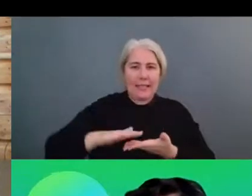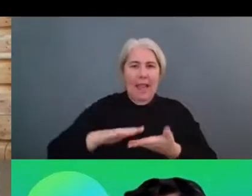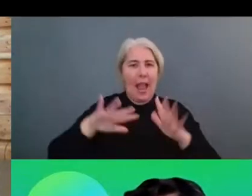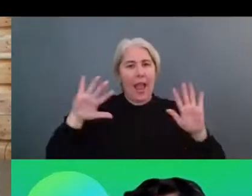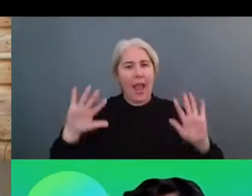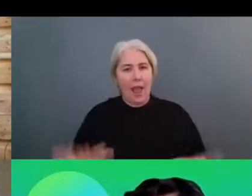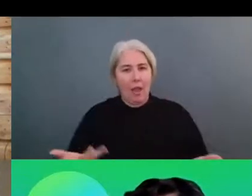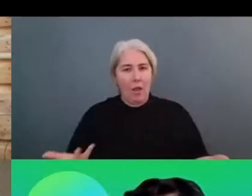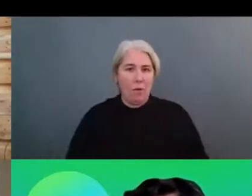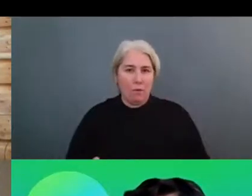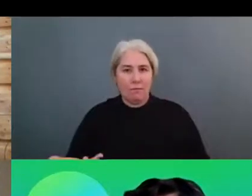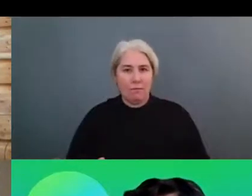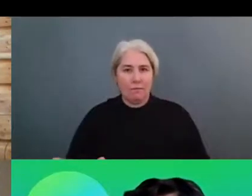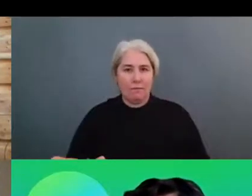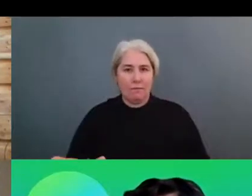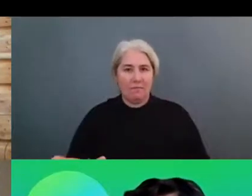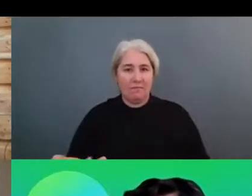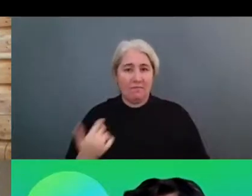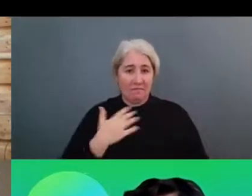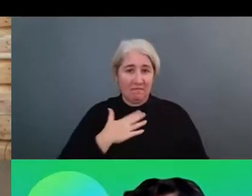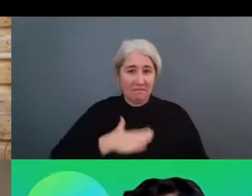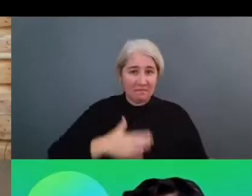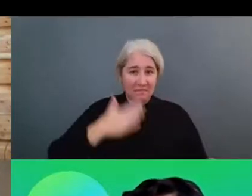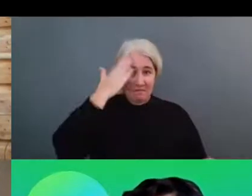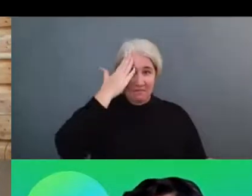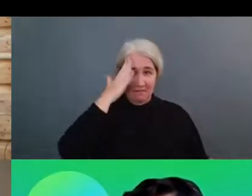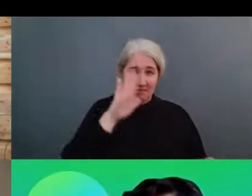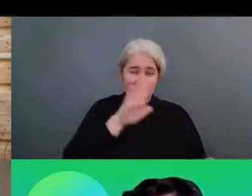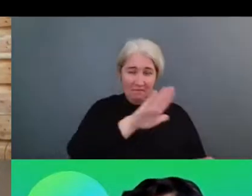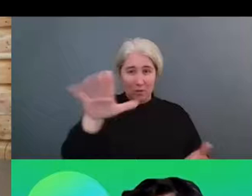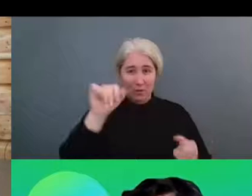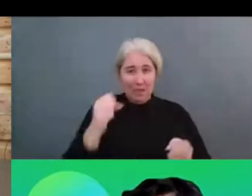with giving us an idea of the situation.